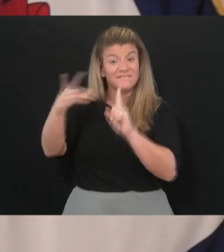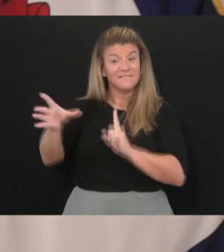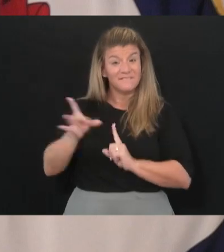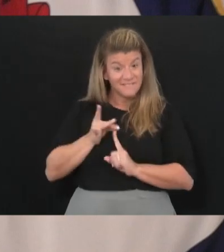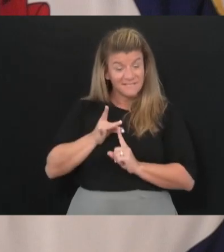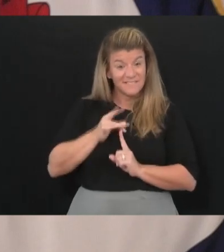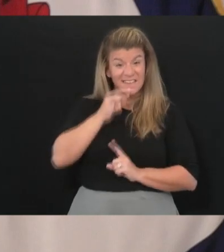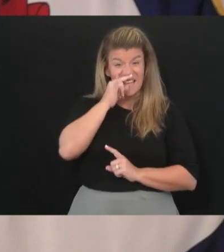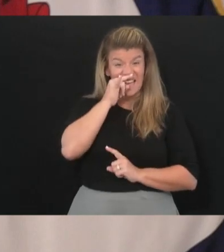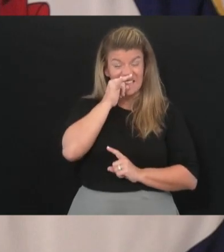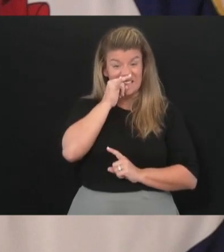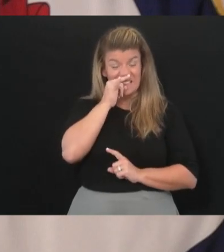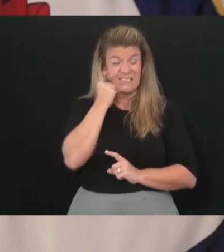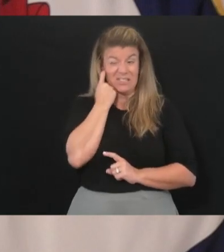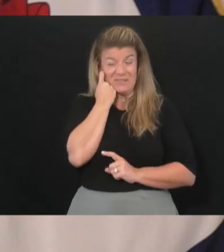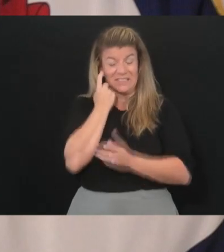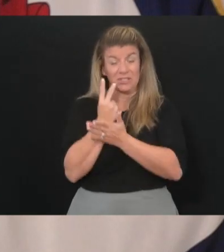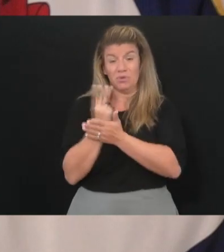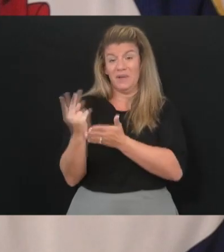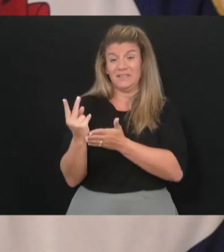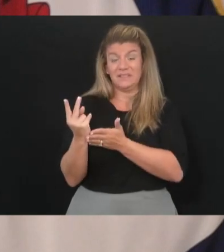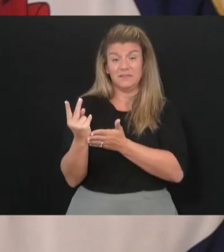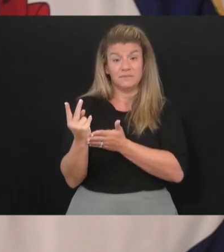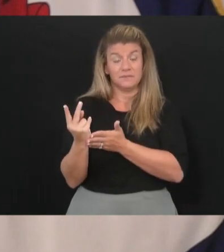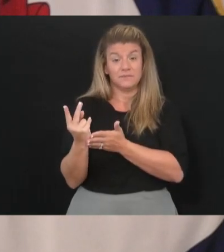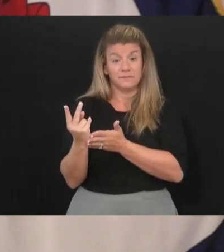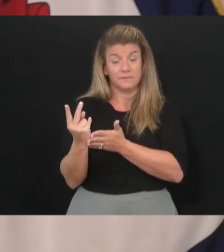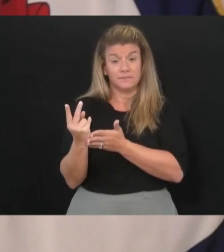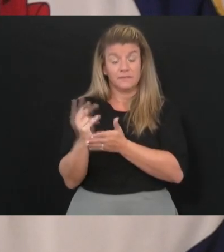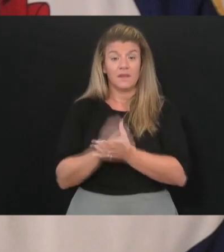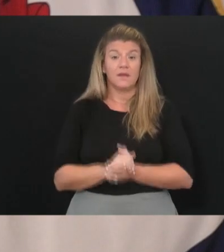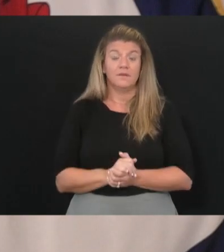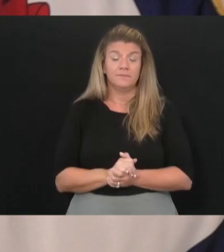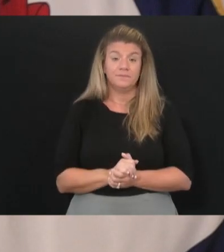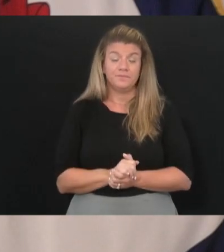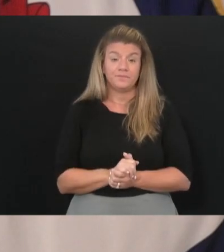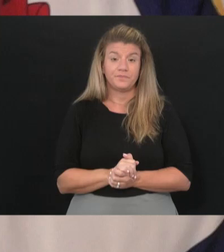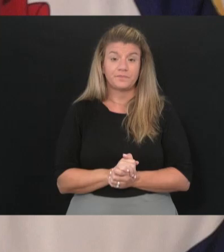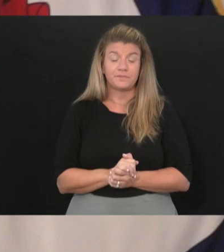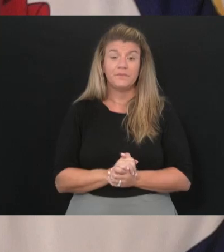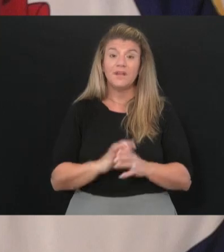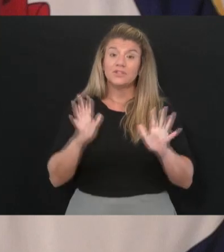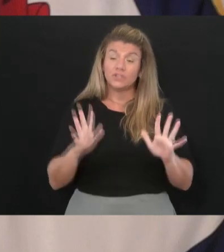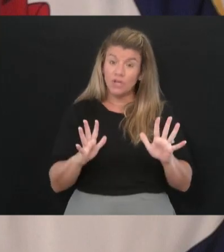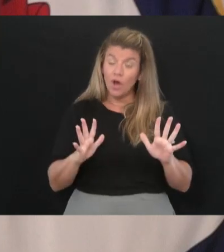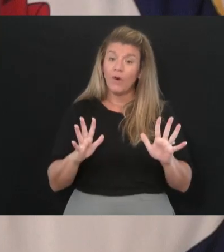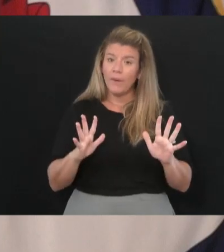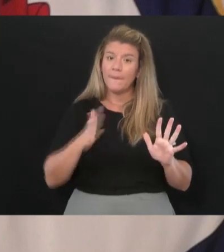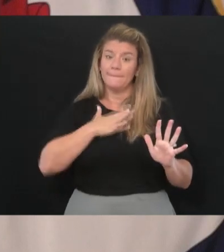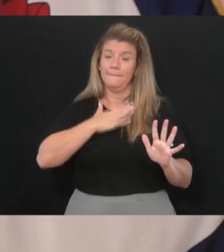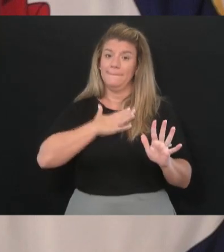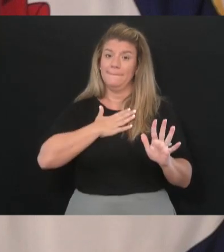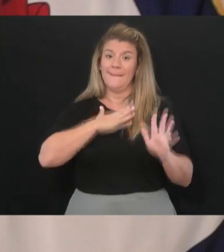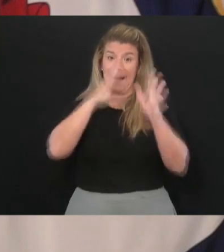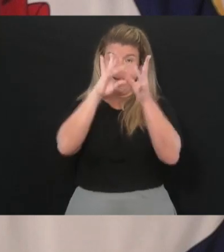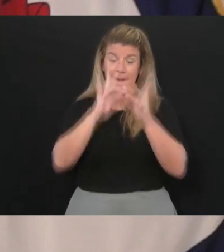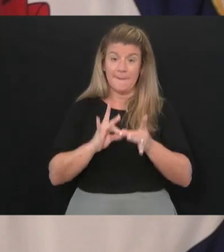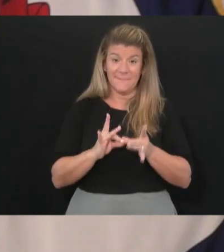weeks. Now, I hope I'm getting this correctly and everything, but all I would say to everyone out there